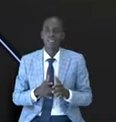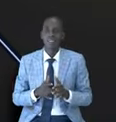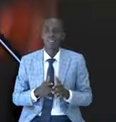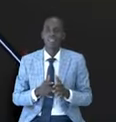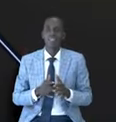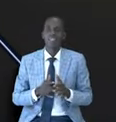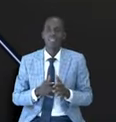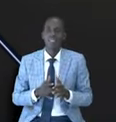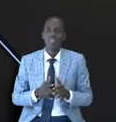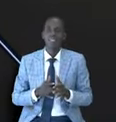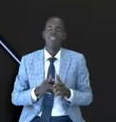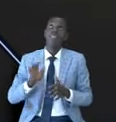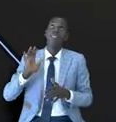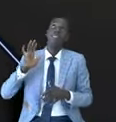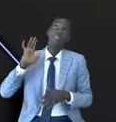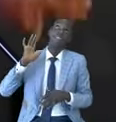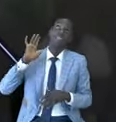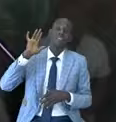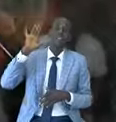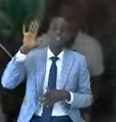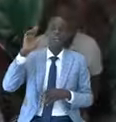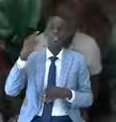Jesus.